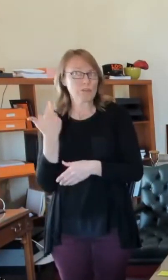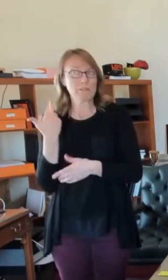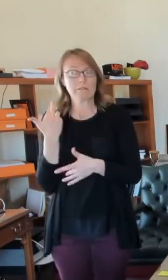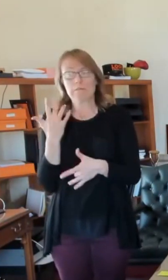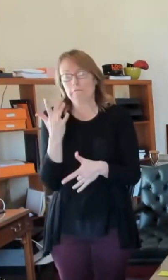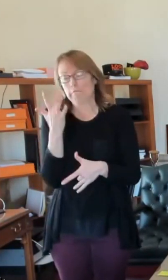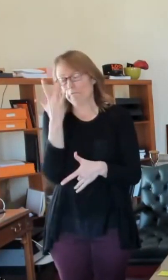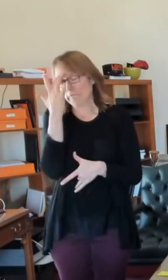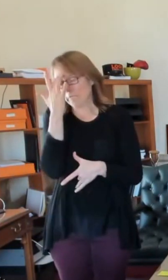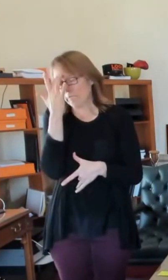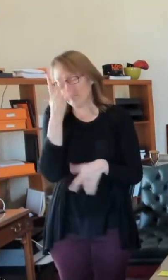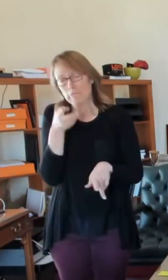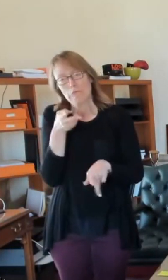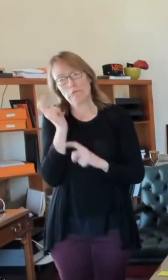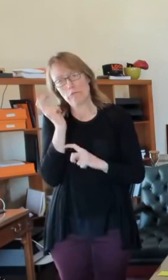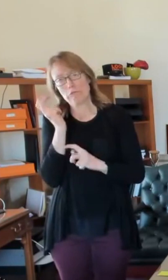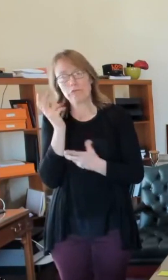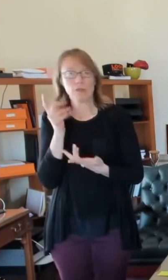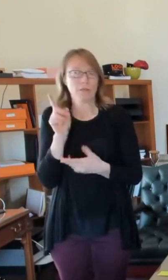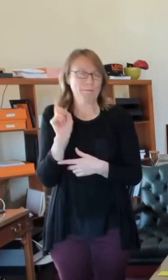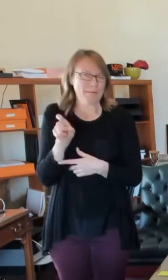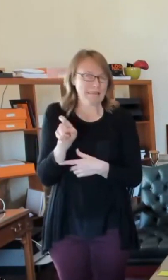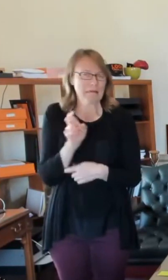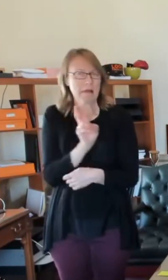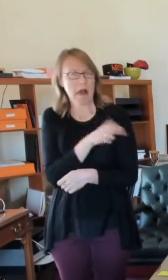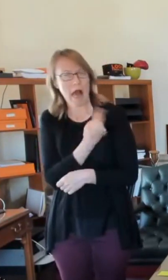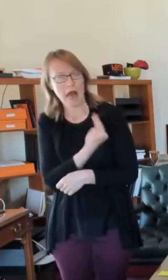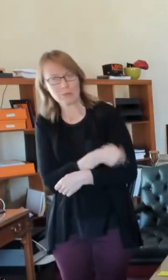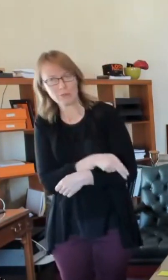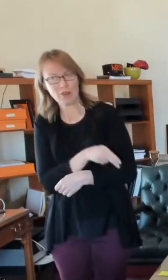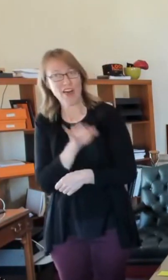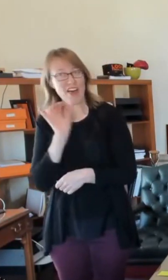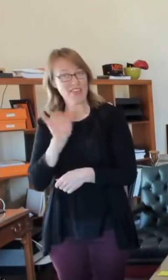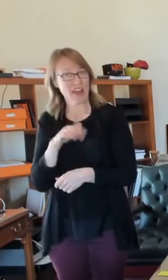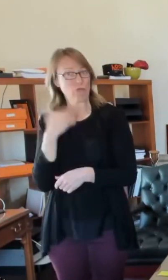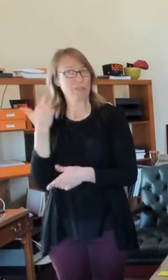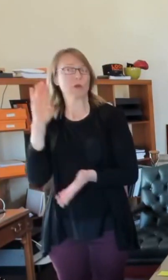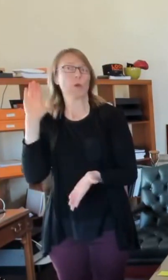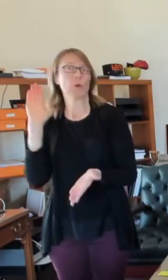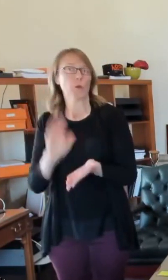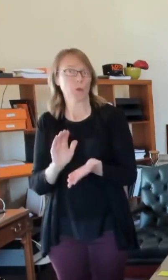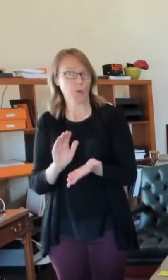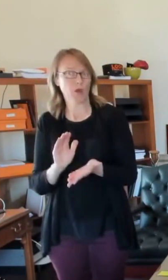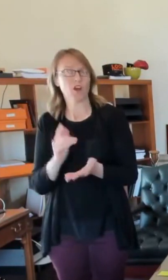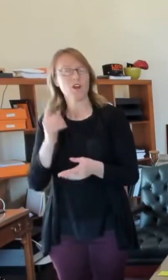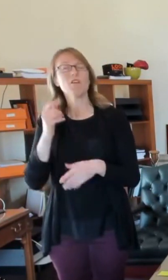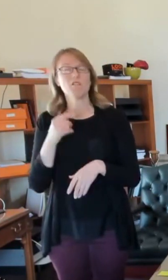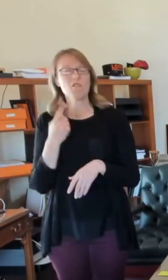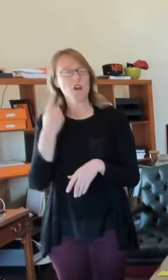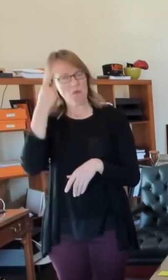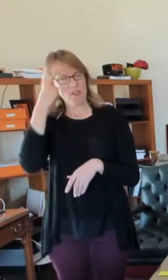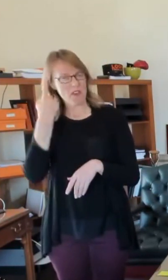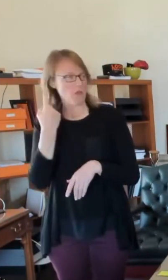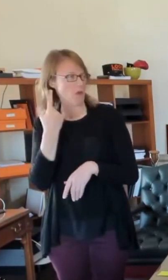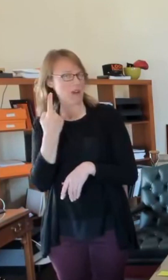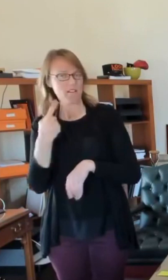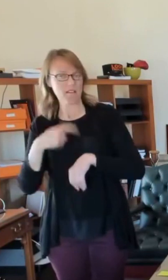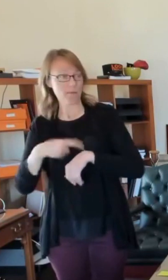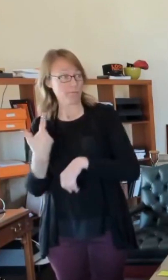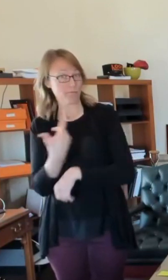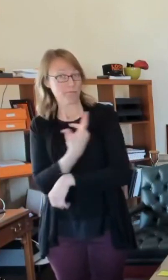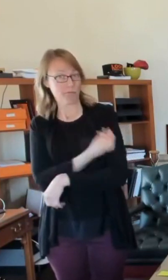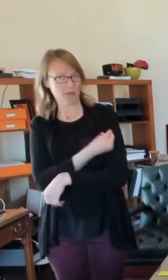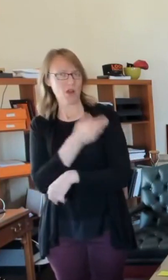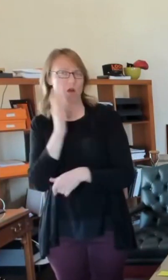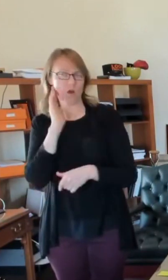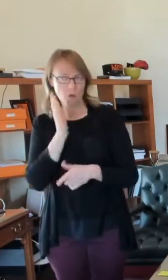thing. And we think it will be very convenient for a lot of people. We don't know how much we're going to have yet, but